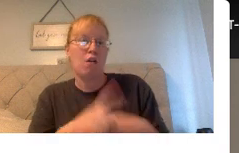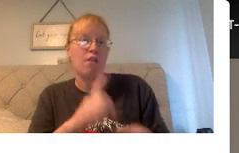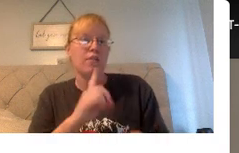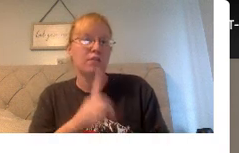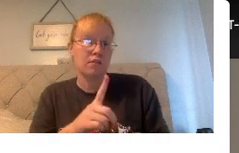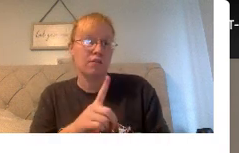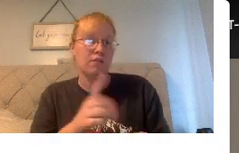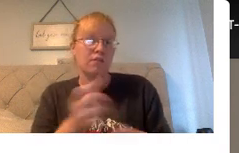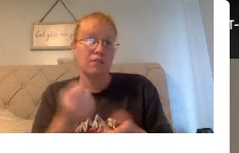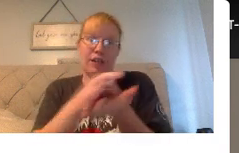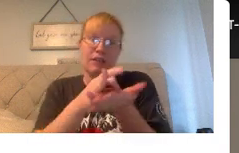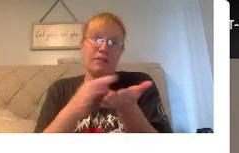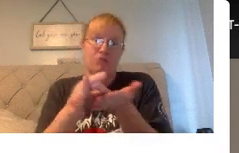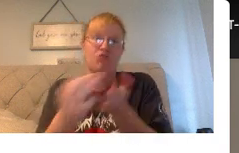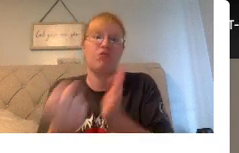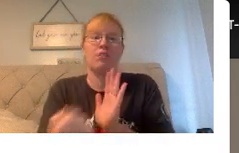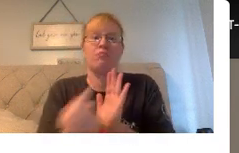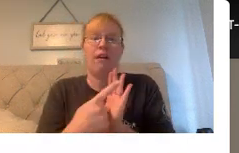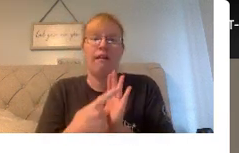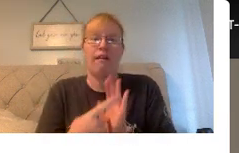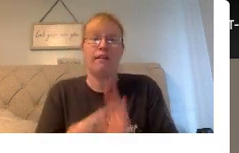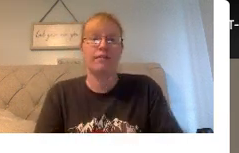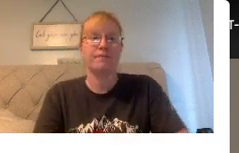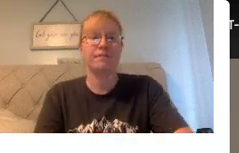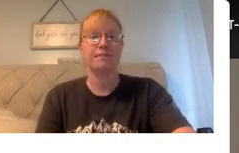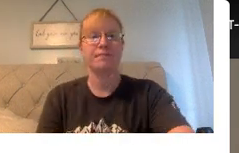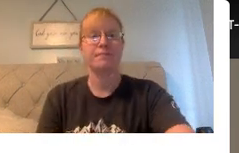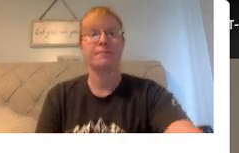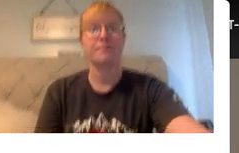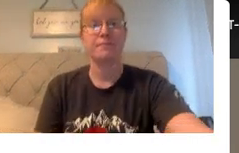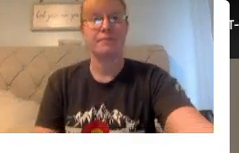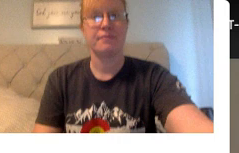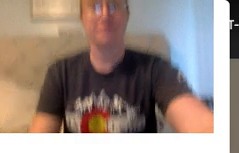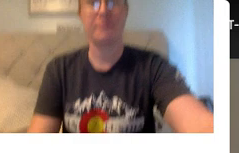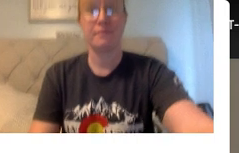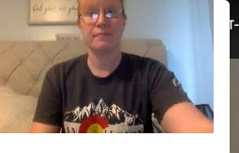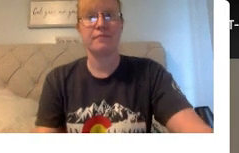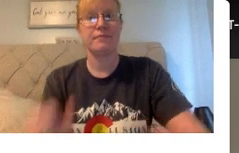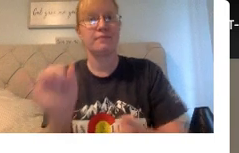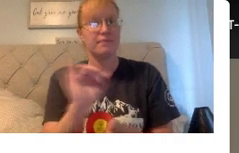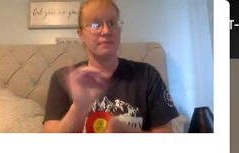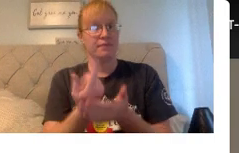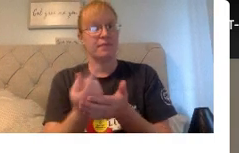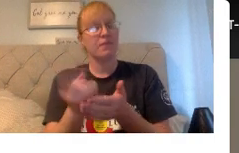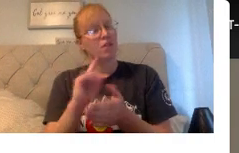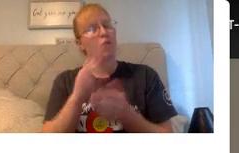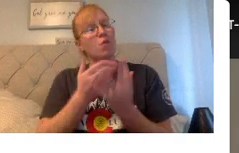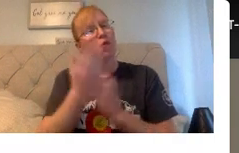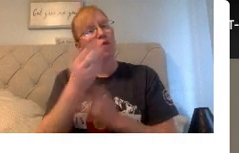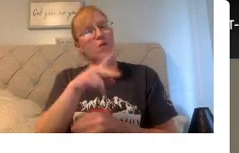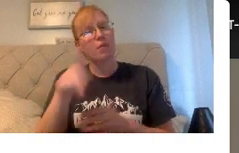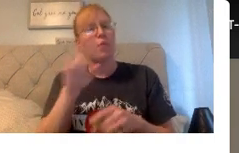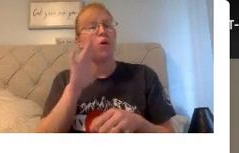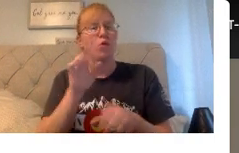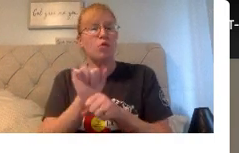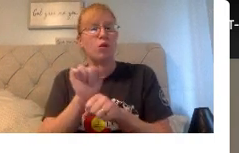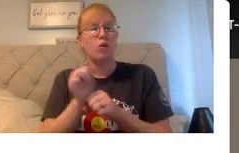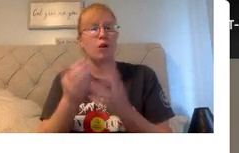some change back. Okay? So we're going to do very similar to what we did last week. We're going to go through the PowerPoint, and then you guys are going to work